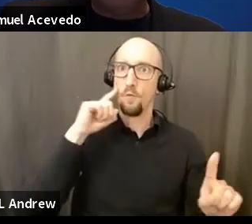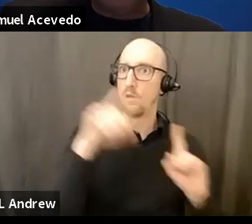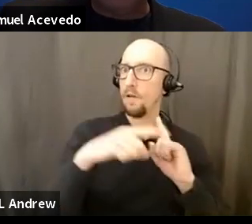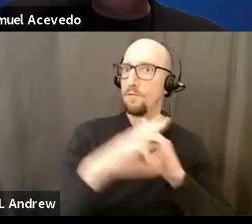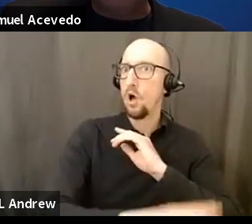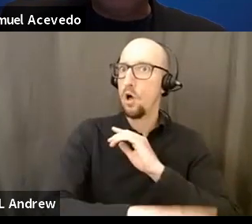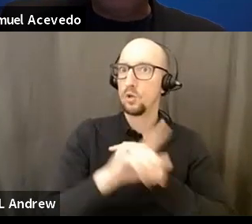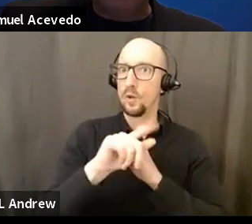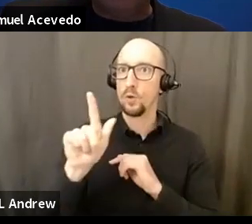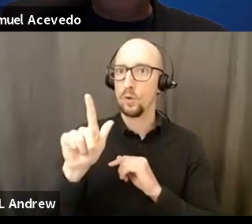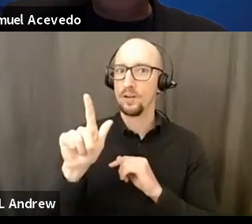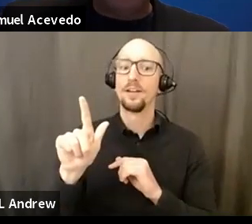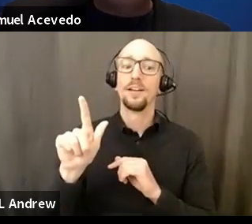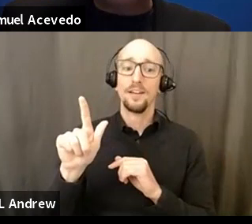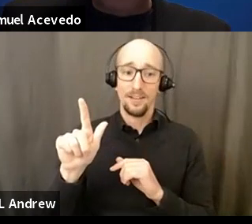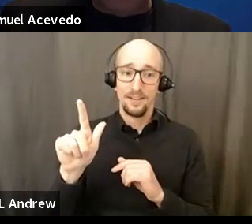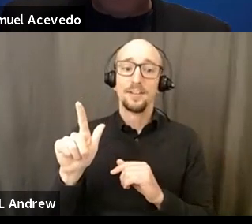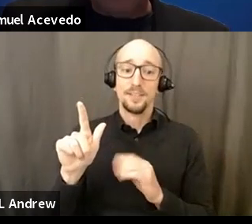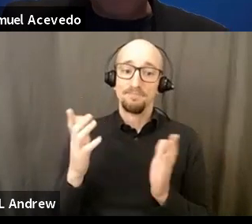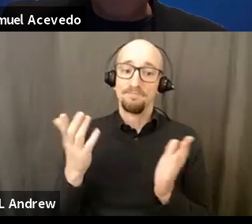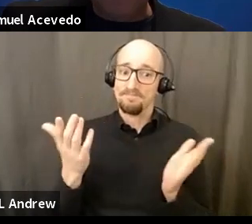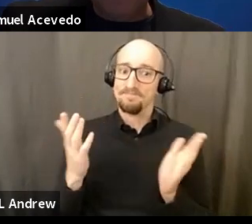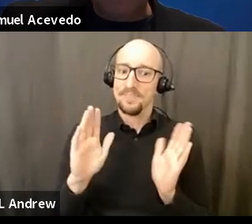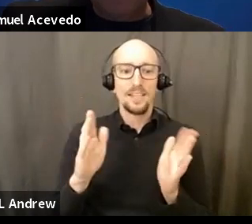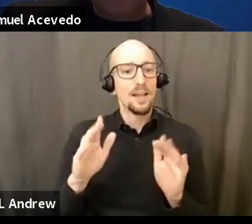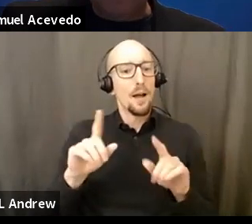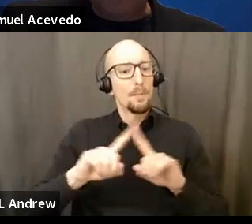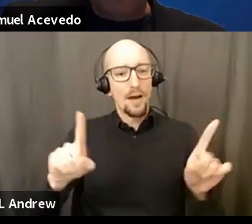sometimes the shortest distance between 2 points isn't a straight line.